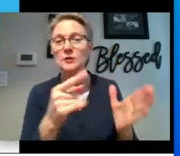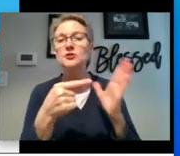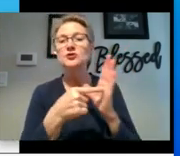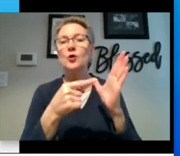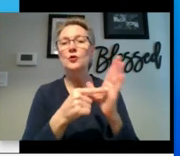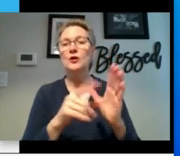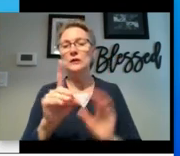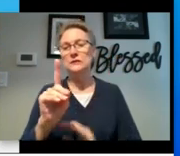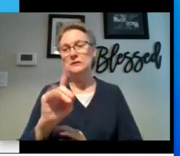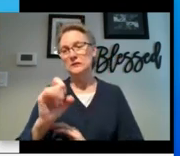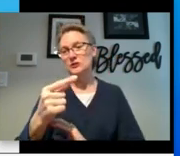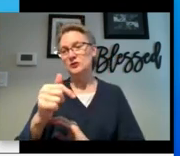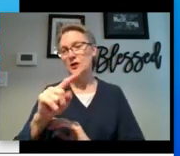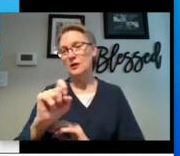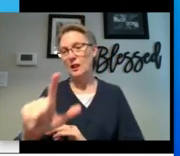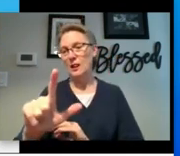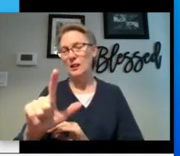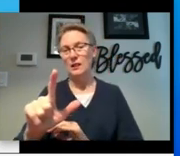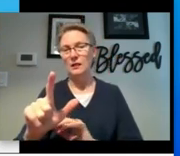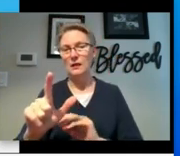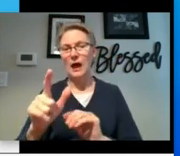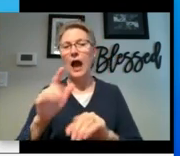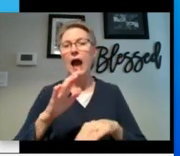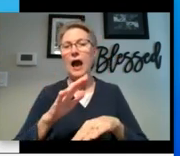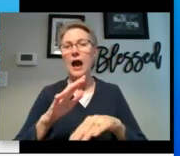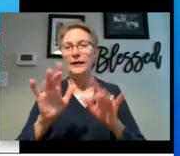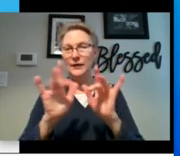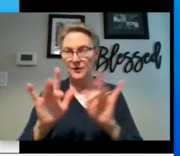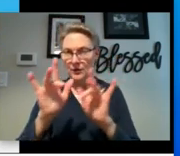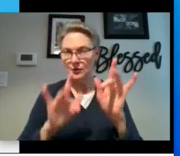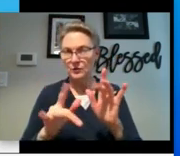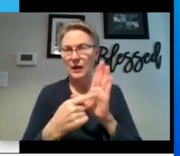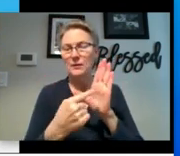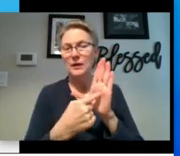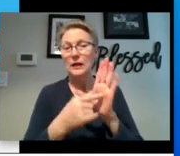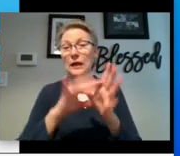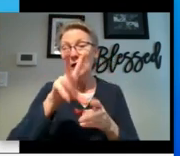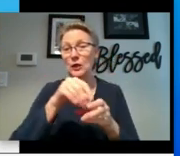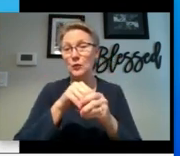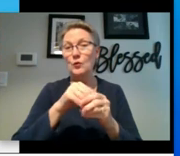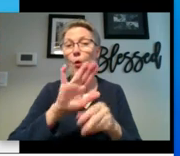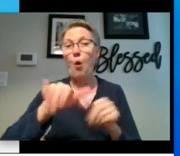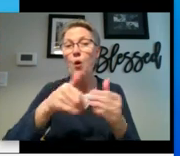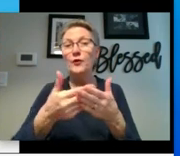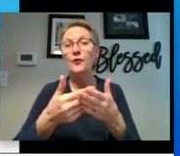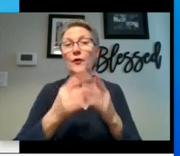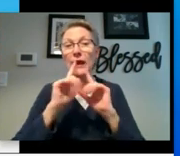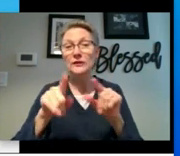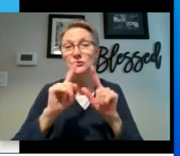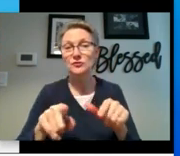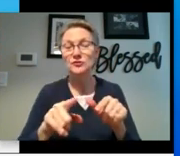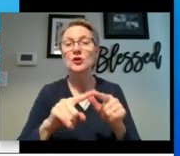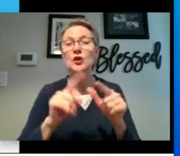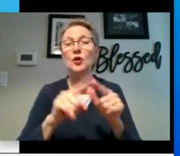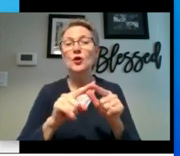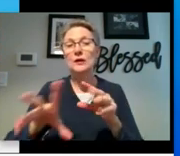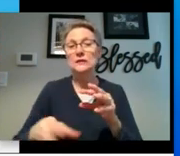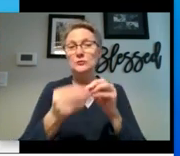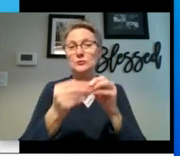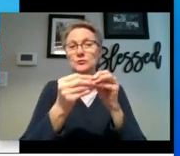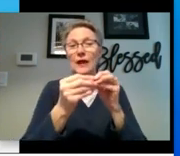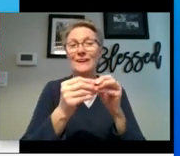digital copy of your town. You're going to include the answers to those extension questions on the previous slide that we just talked through, and then you can